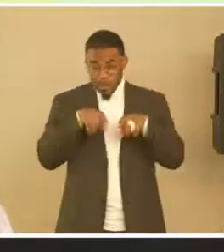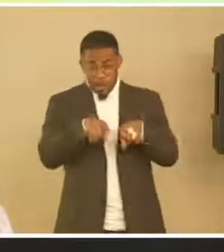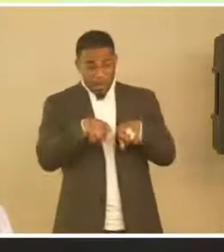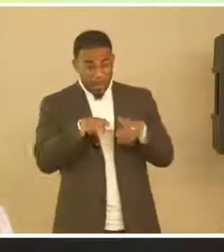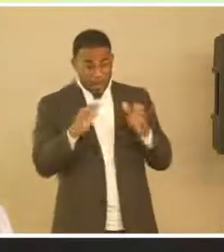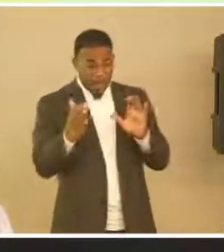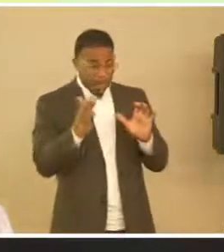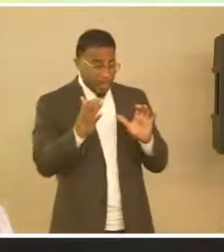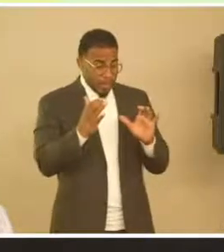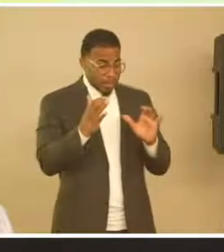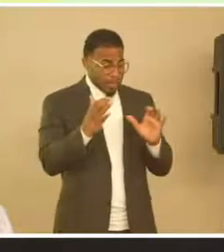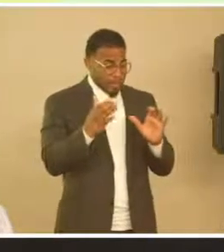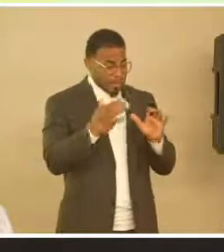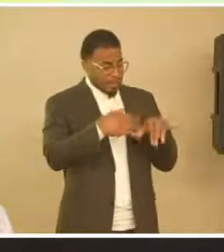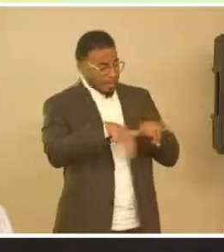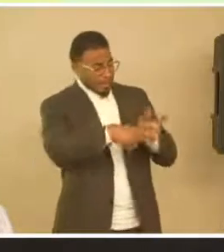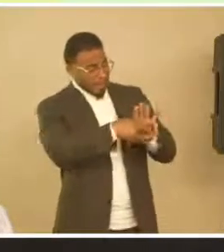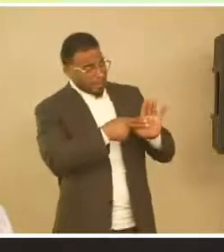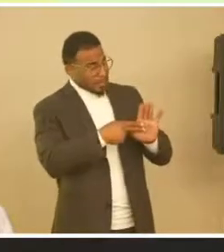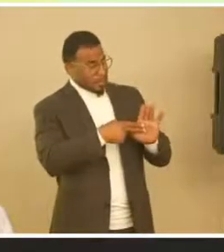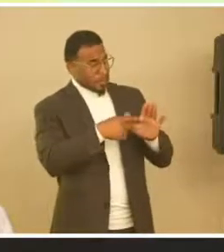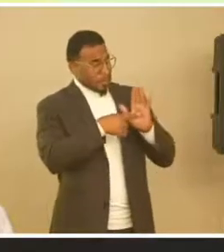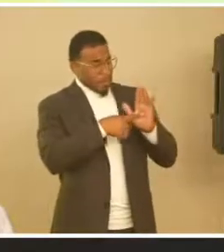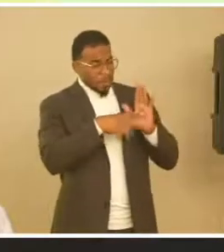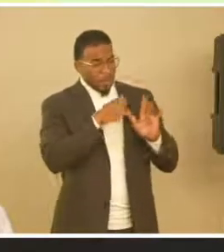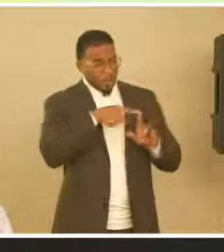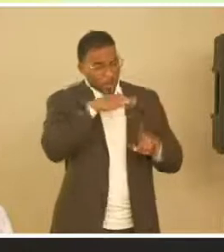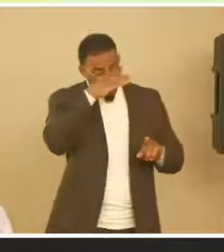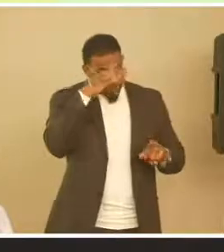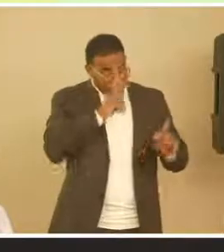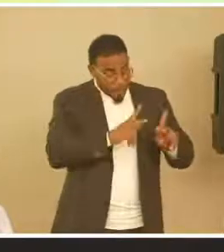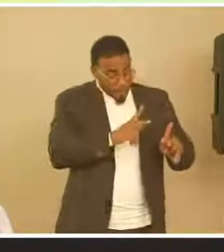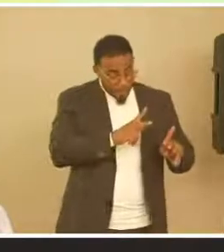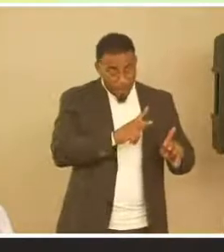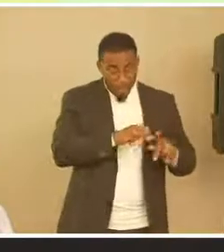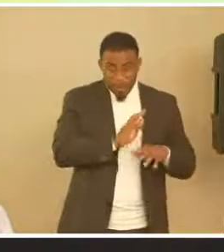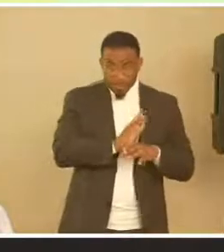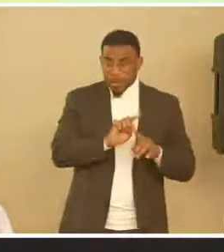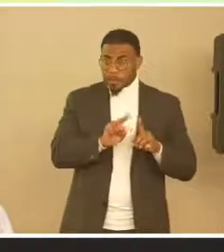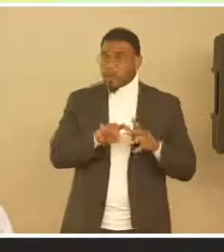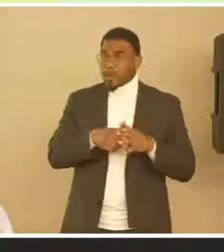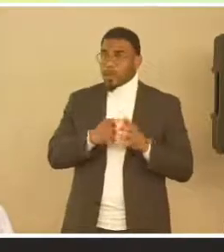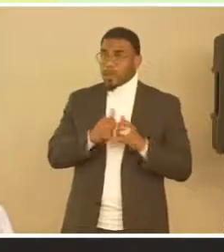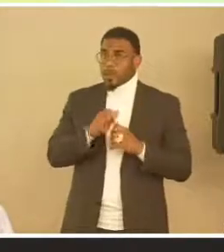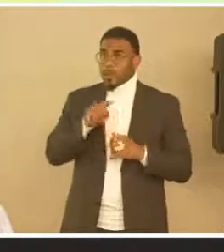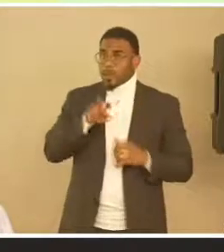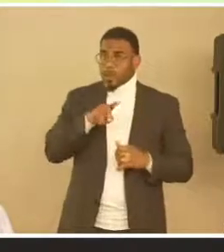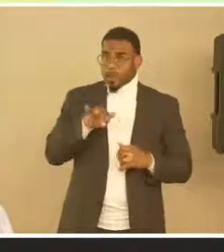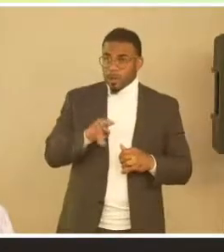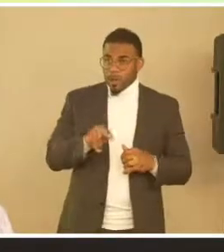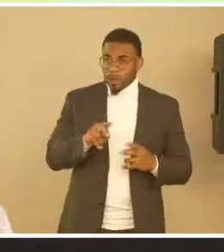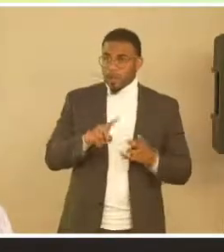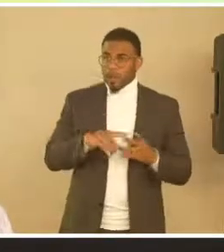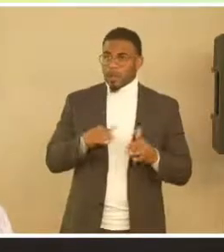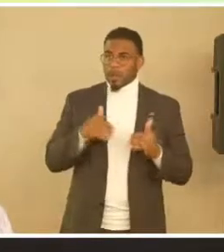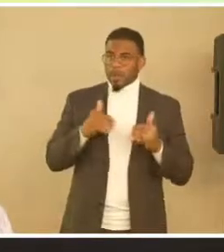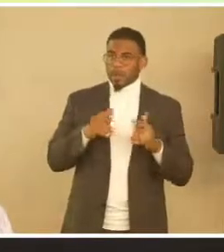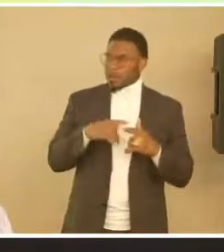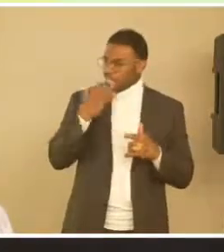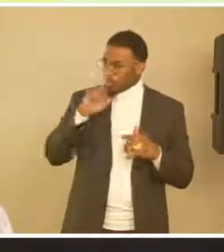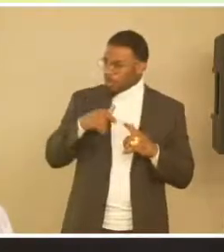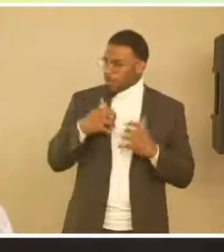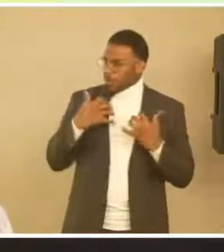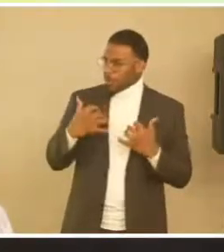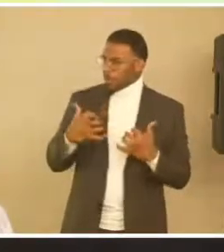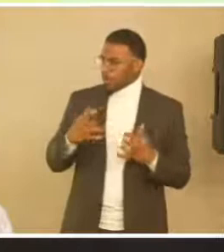parallels of the stereotypical representation of black people in film, but starting with Tarzan, moving to, I don't know